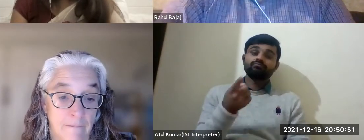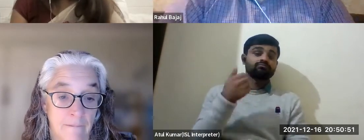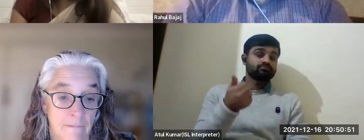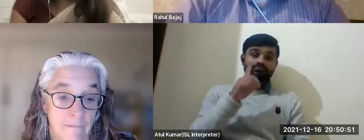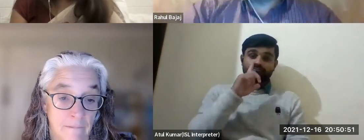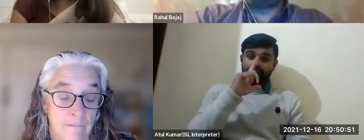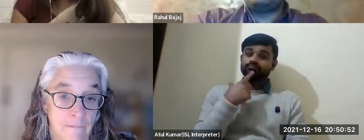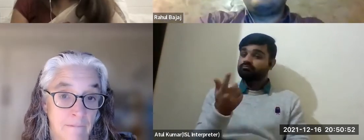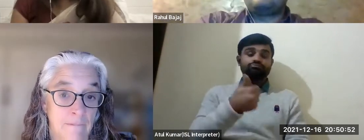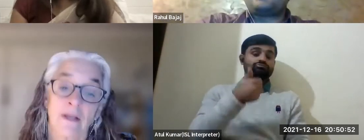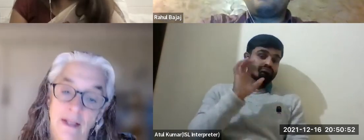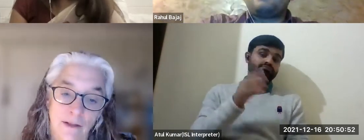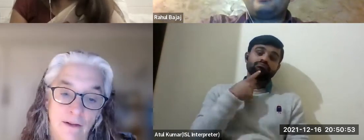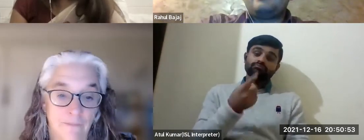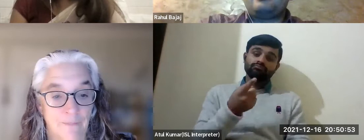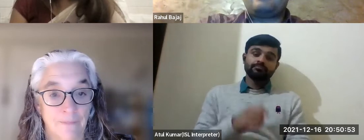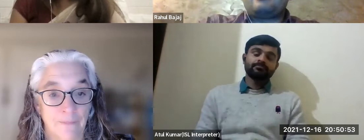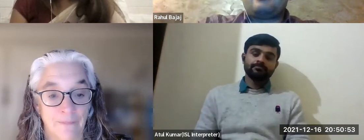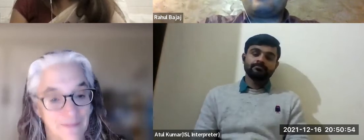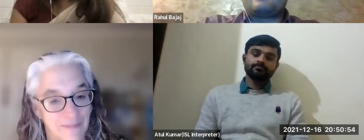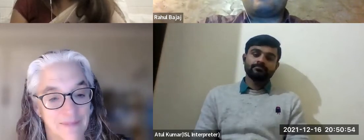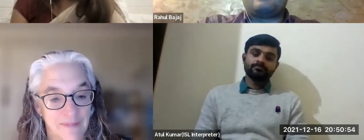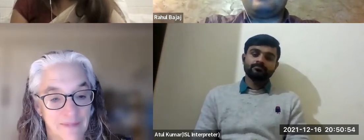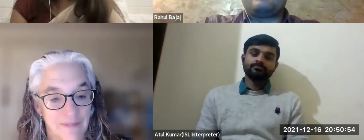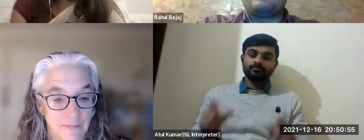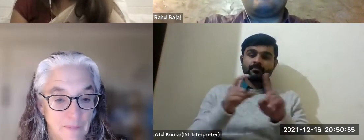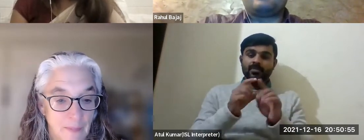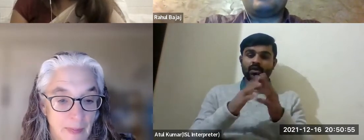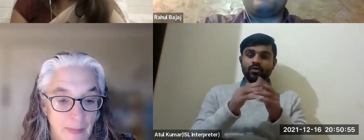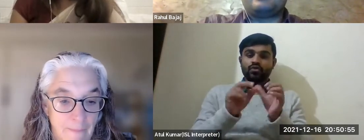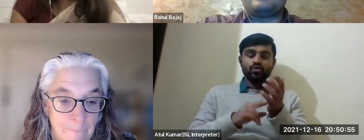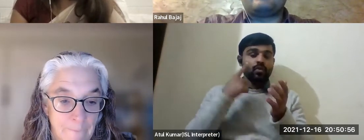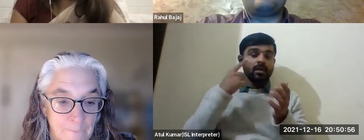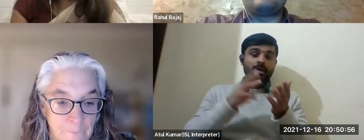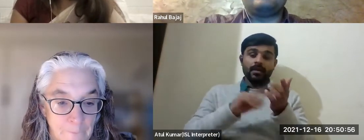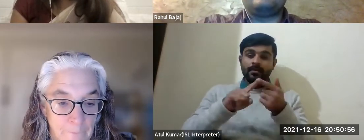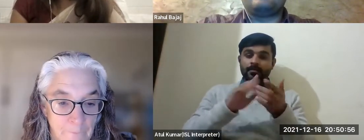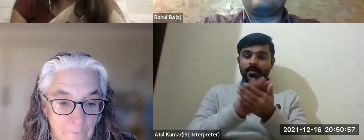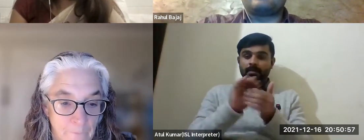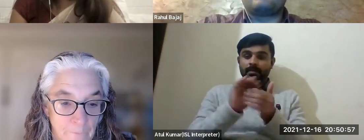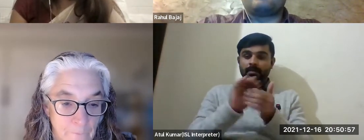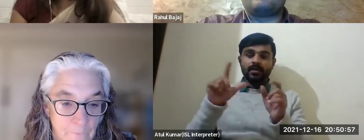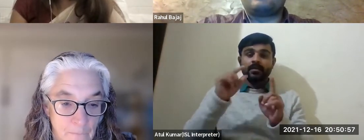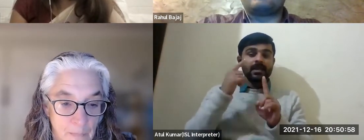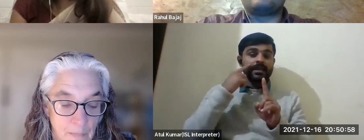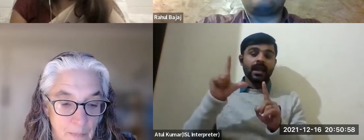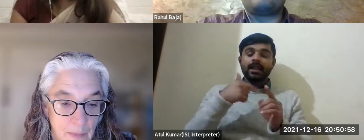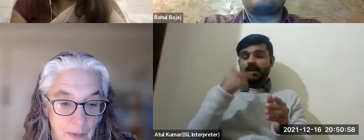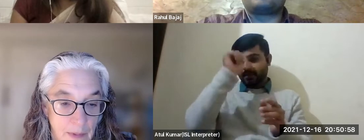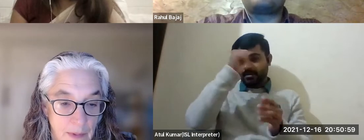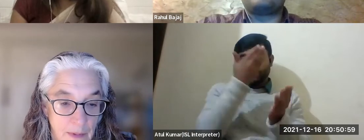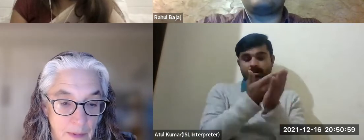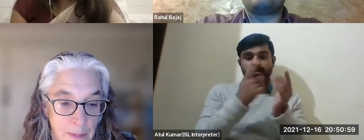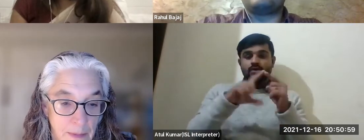said. So Dhwani Mehta asks Lainey whether you think PILs in India can serve as a tool